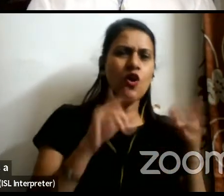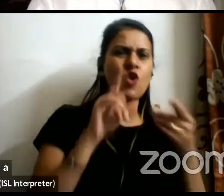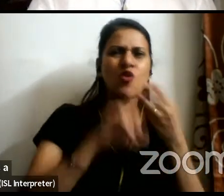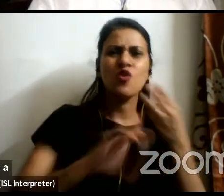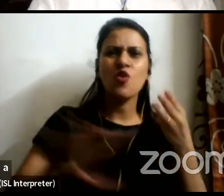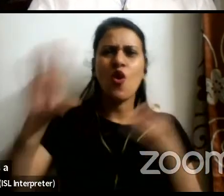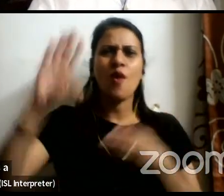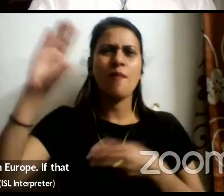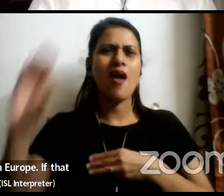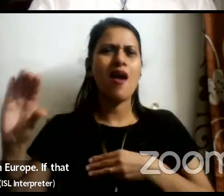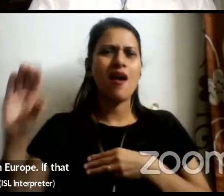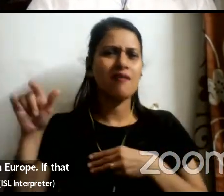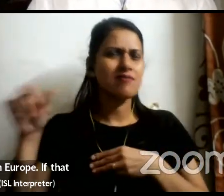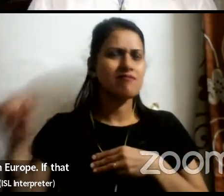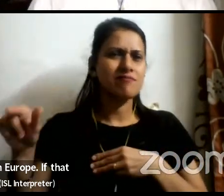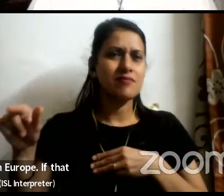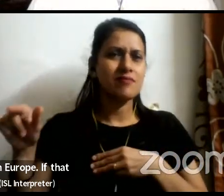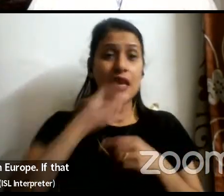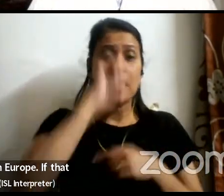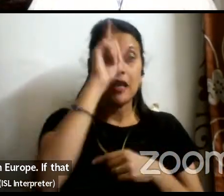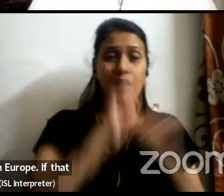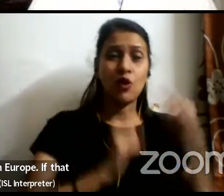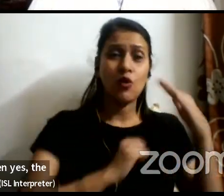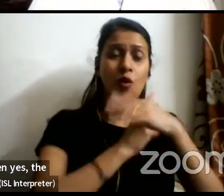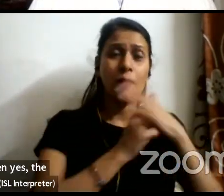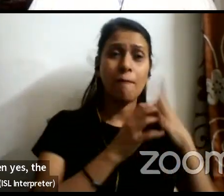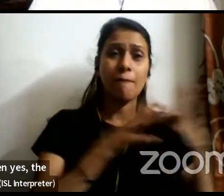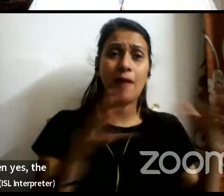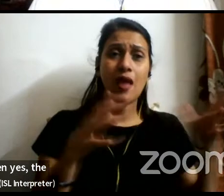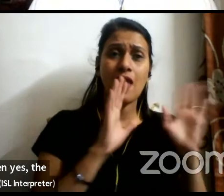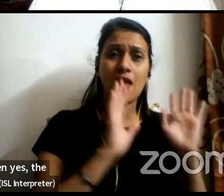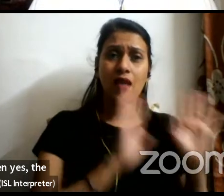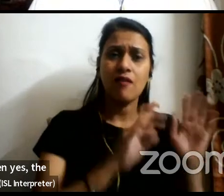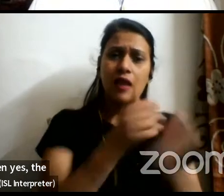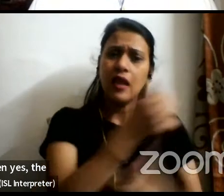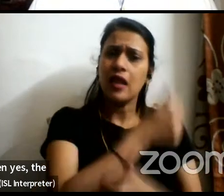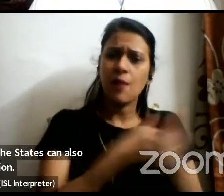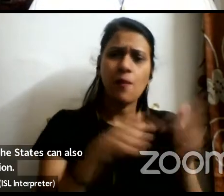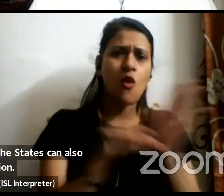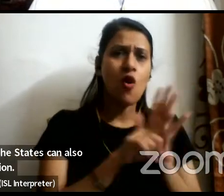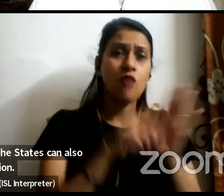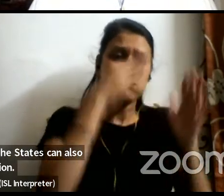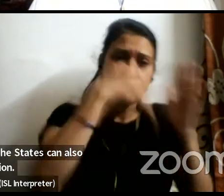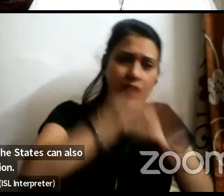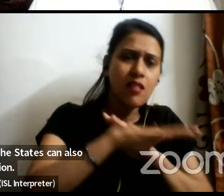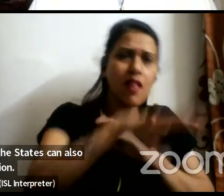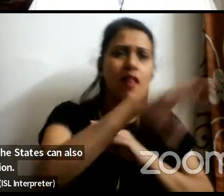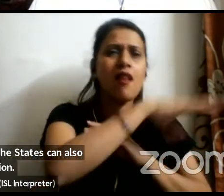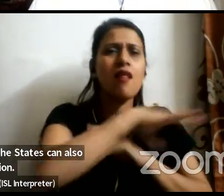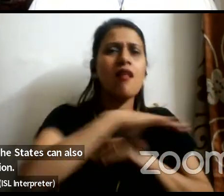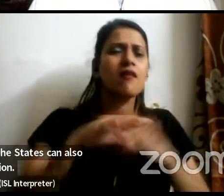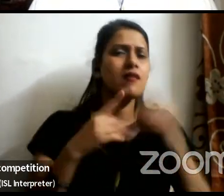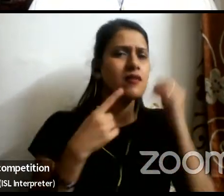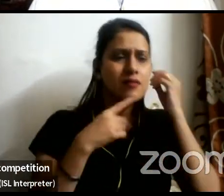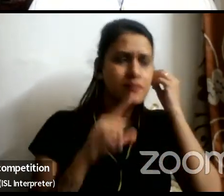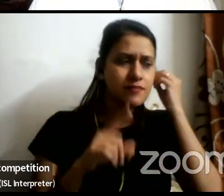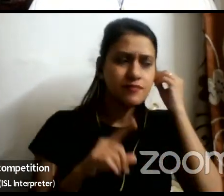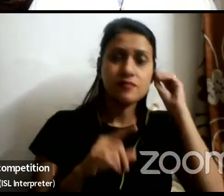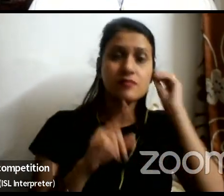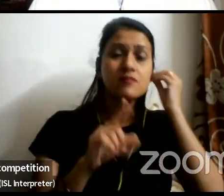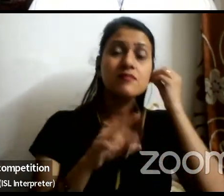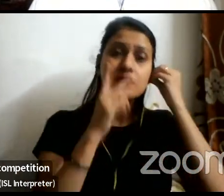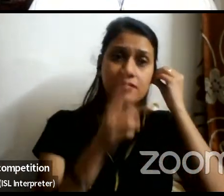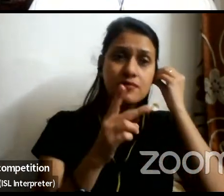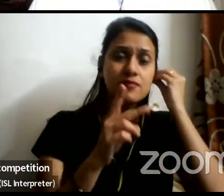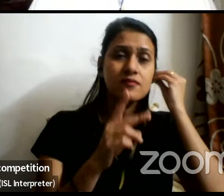is brought to India, then yes, the states can also have their own competition laws, and there can be a federal competition law which looks at interstate